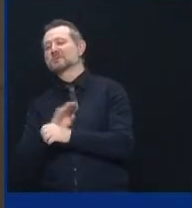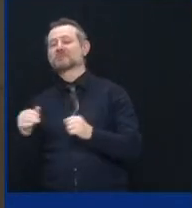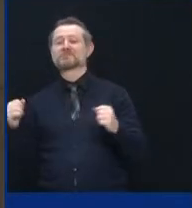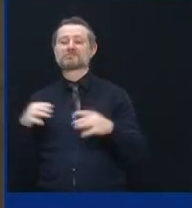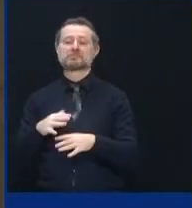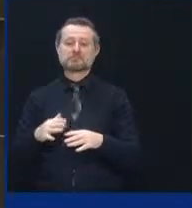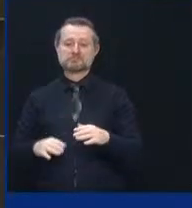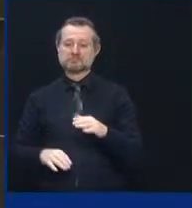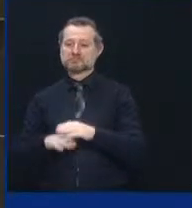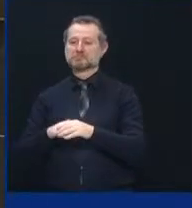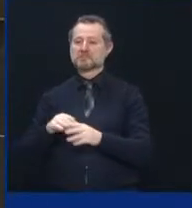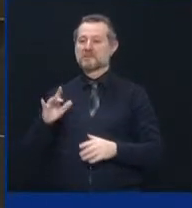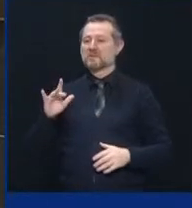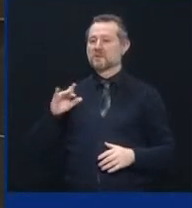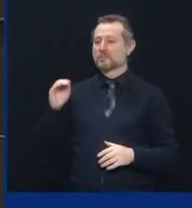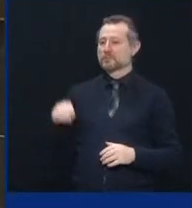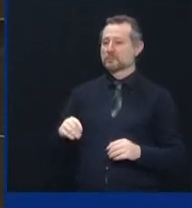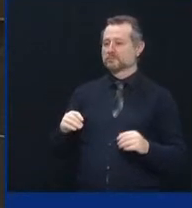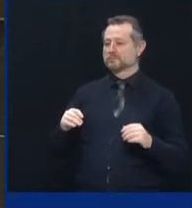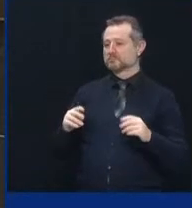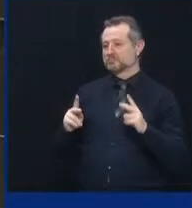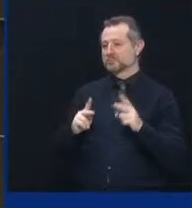outdoors.